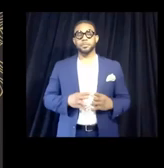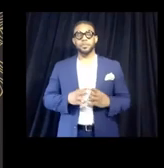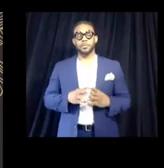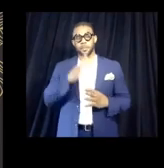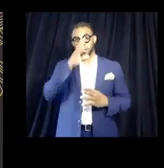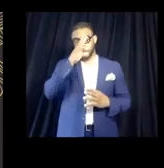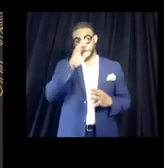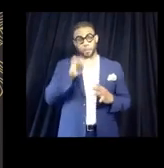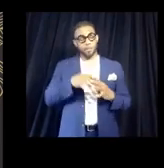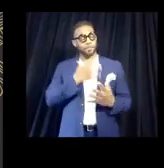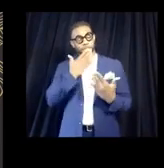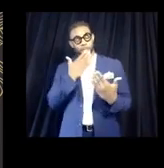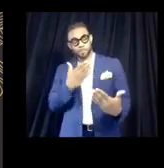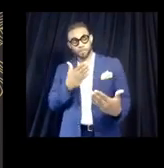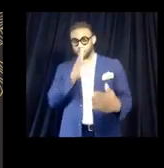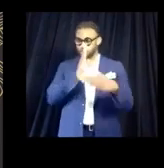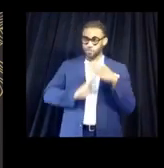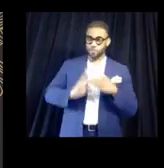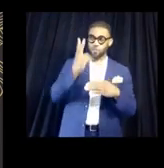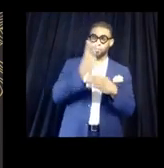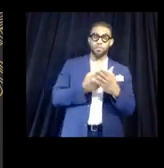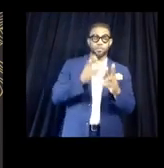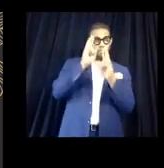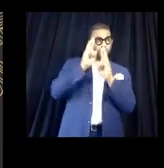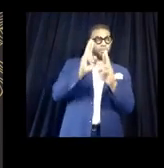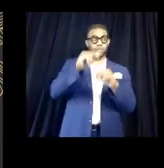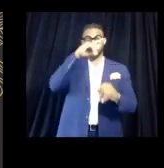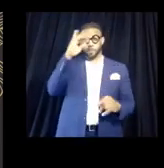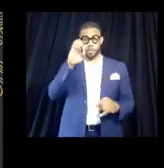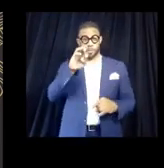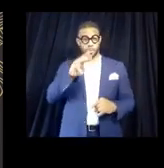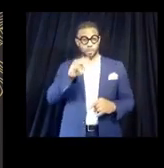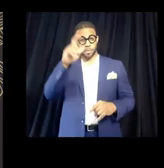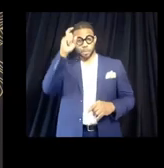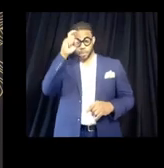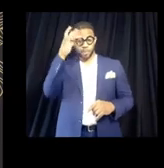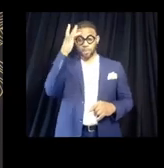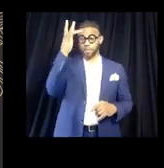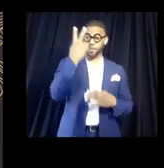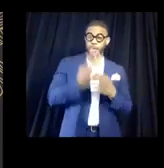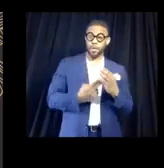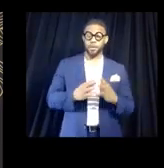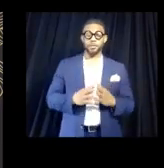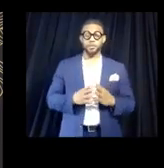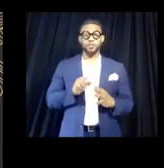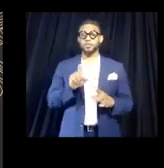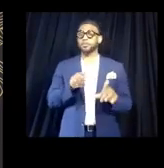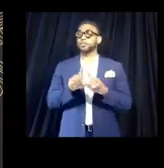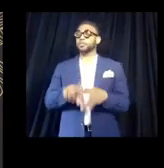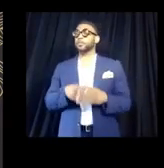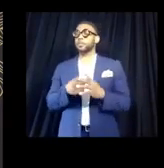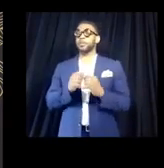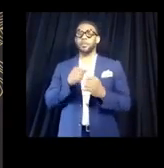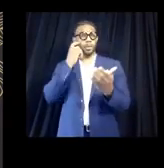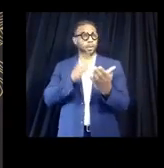centuries. With deep gratitude and humility, we pay respect to Black feminist wisdoms and brilliance. We